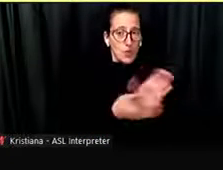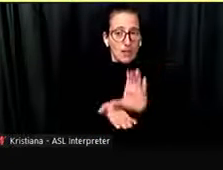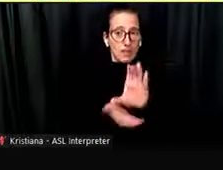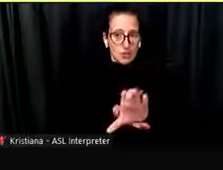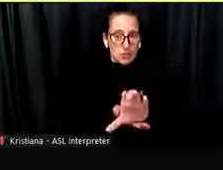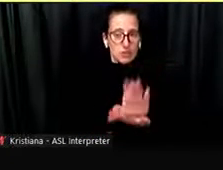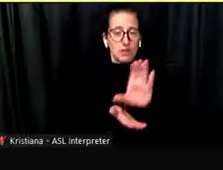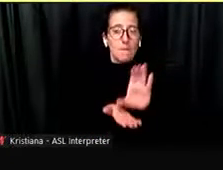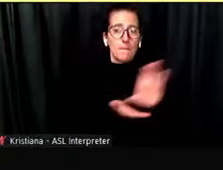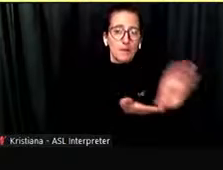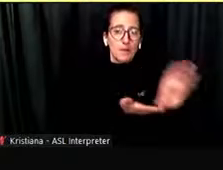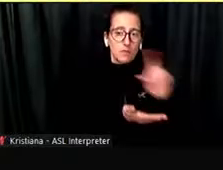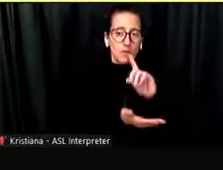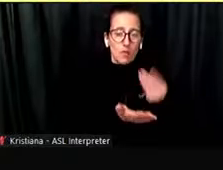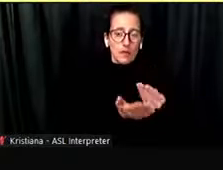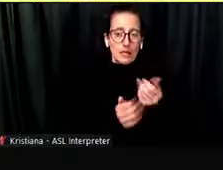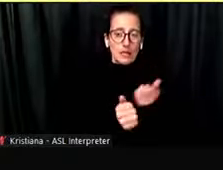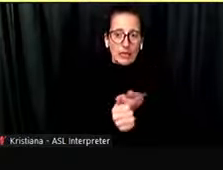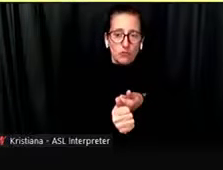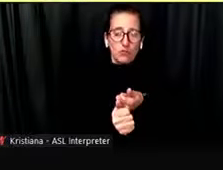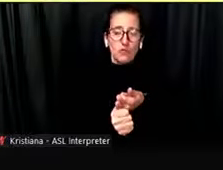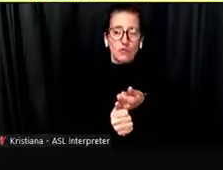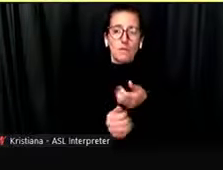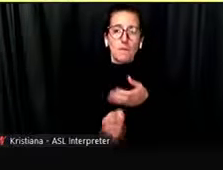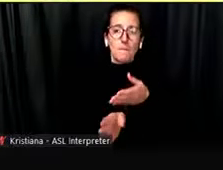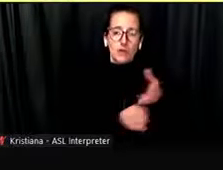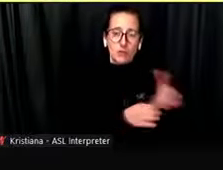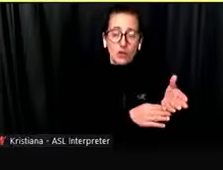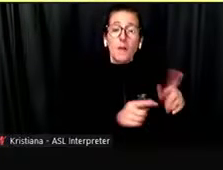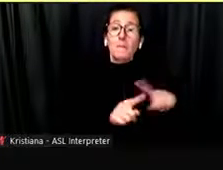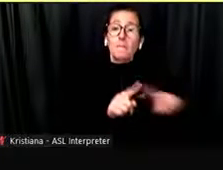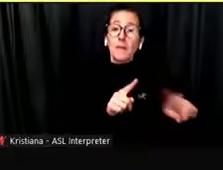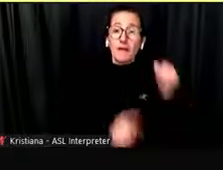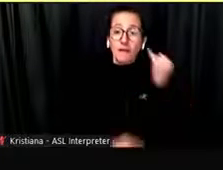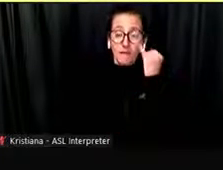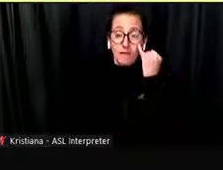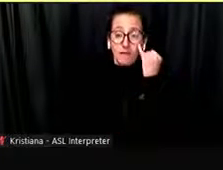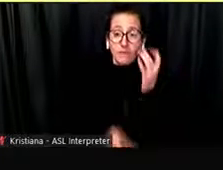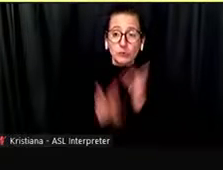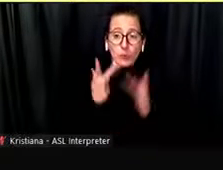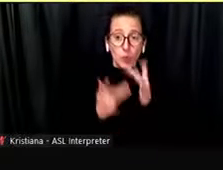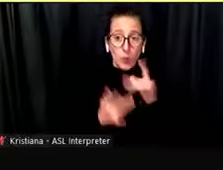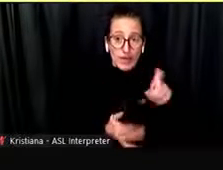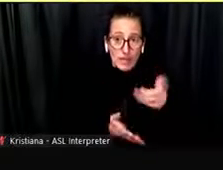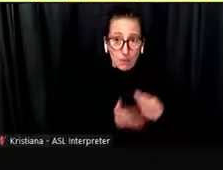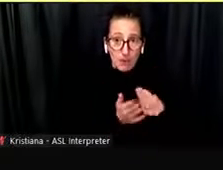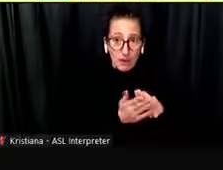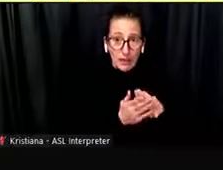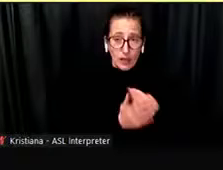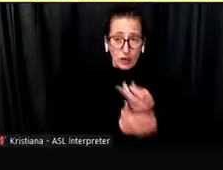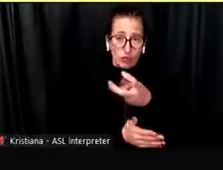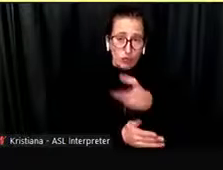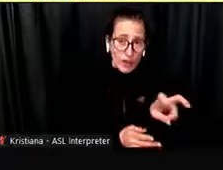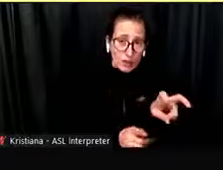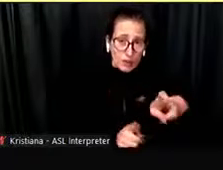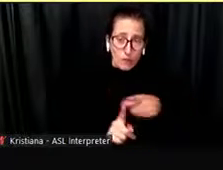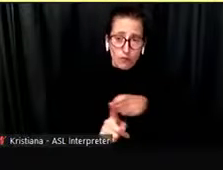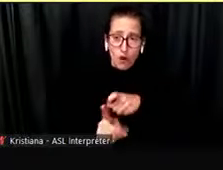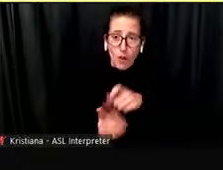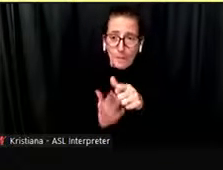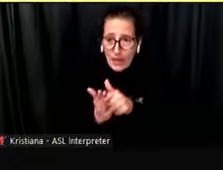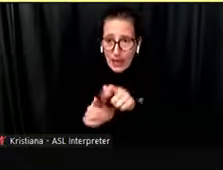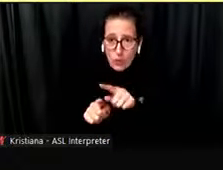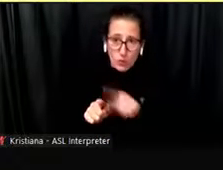Whenever, if we ever run into the need to move any resources from one fund to another, there is actually this